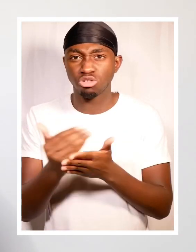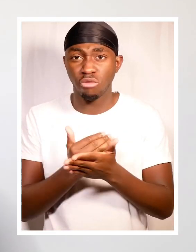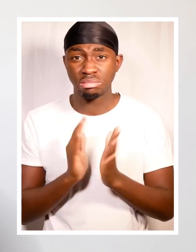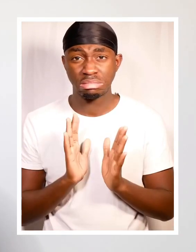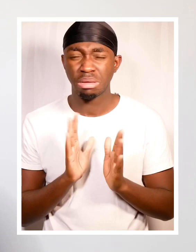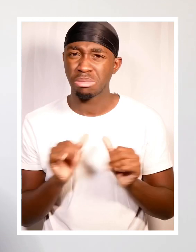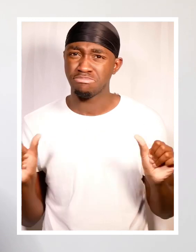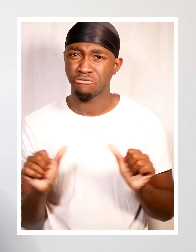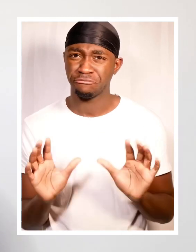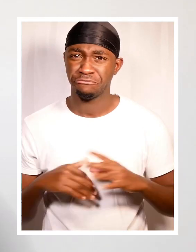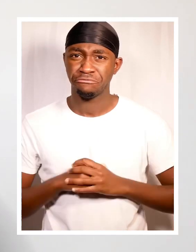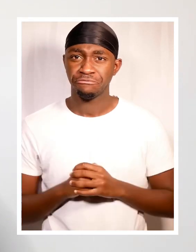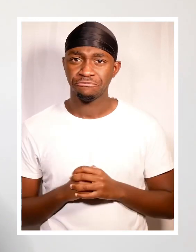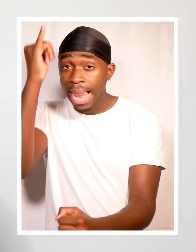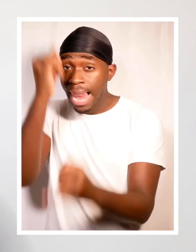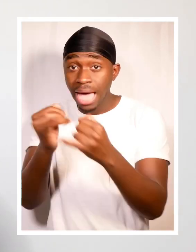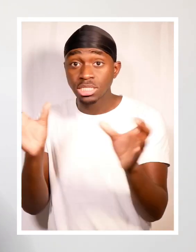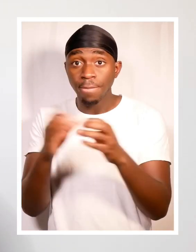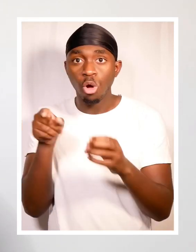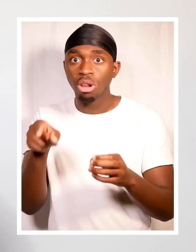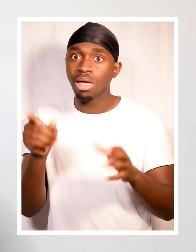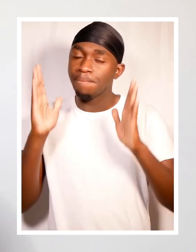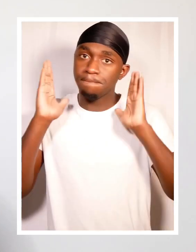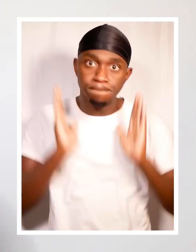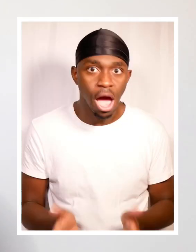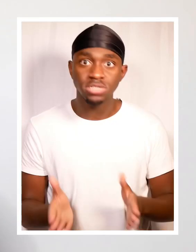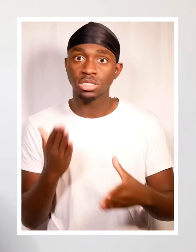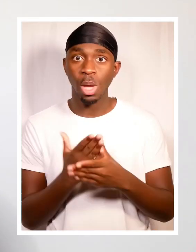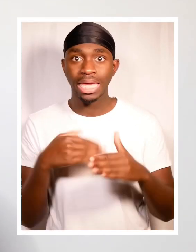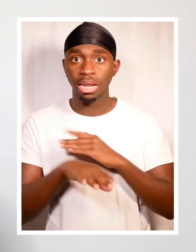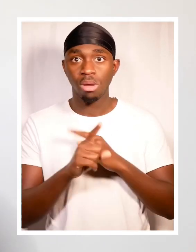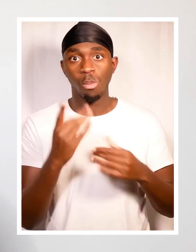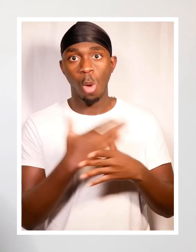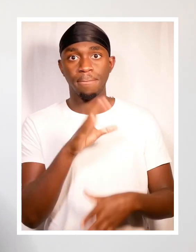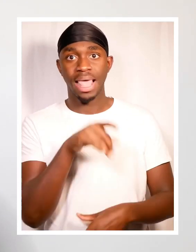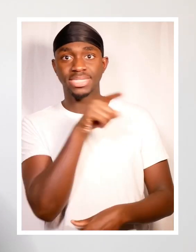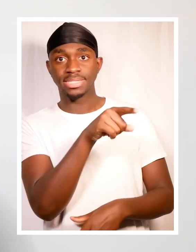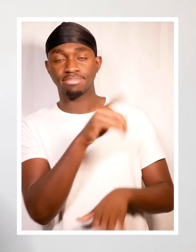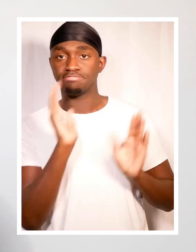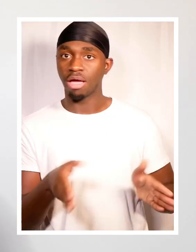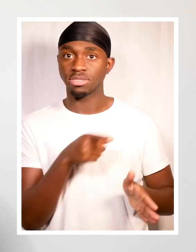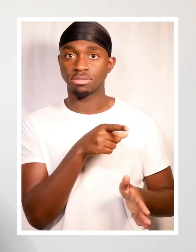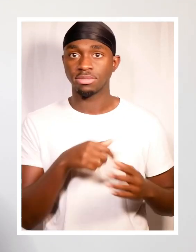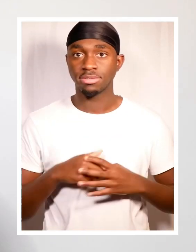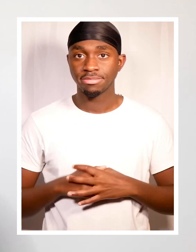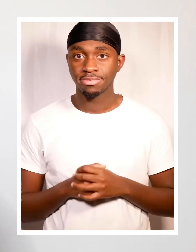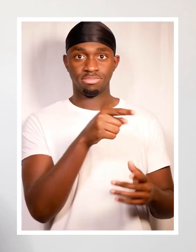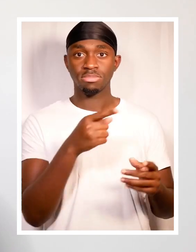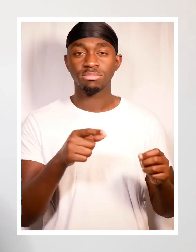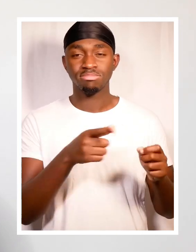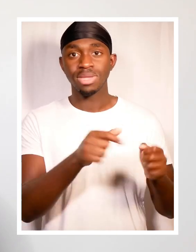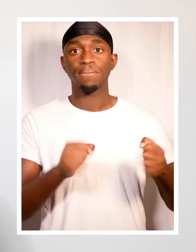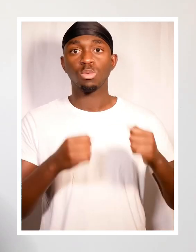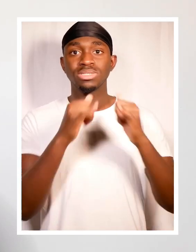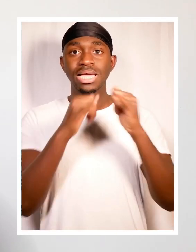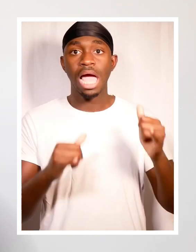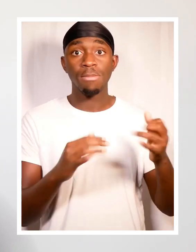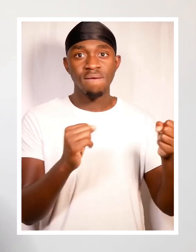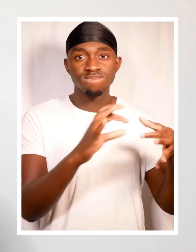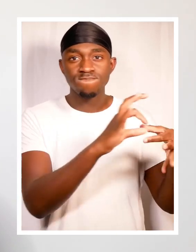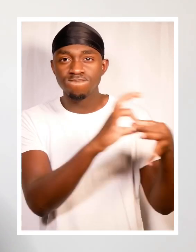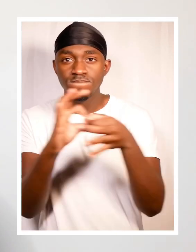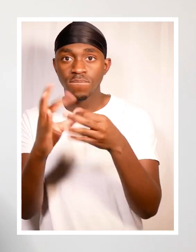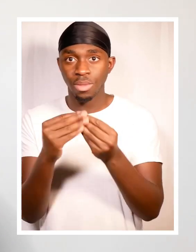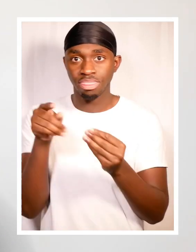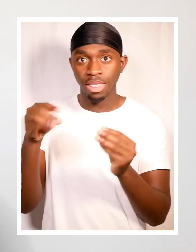consisted of so my boot camp was broken down um into web development python learning